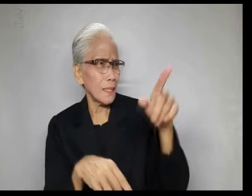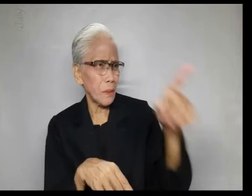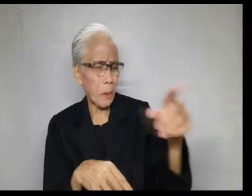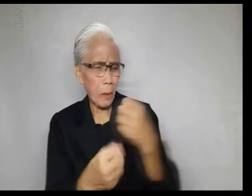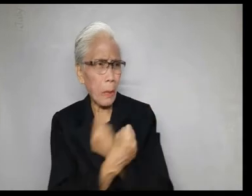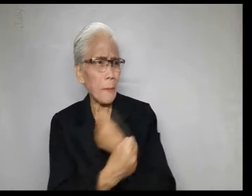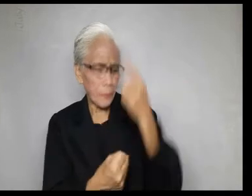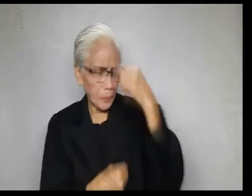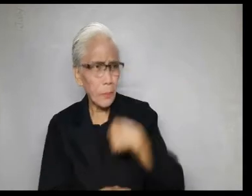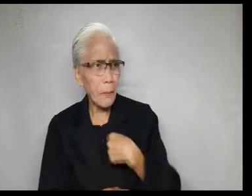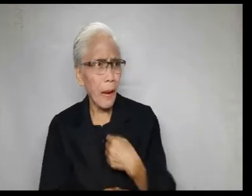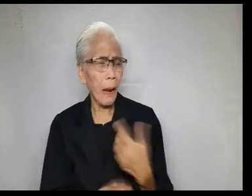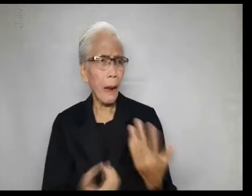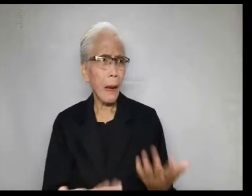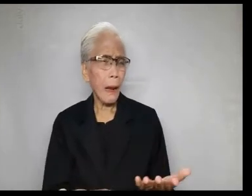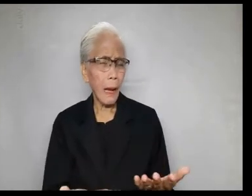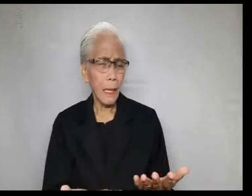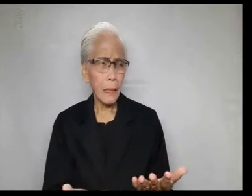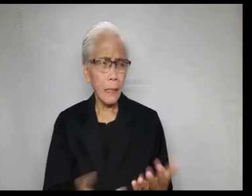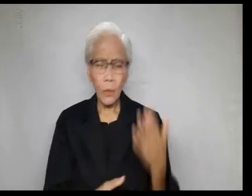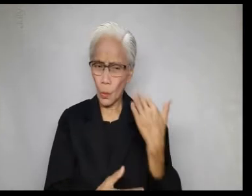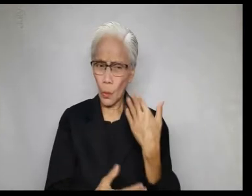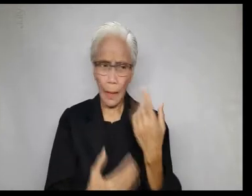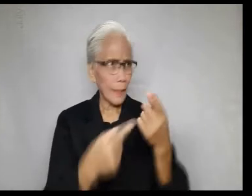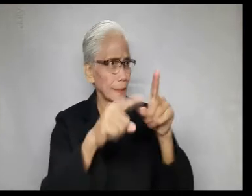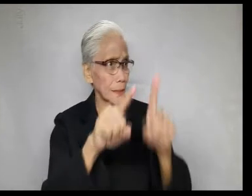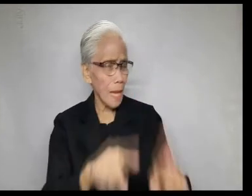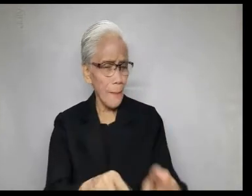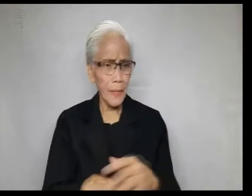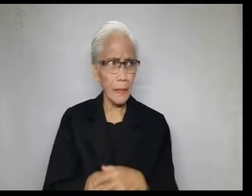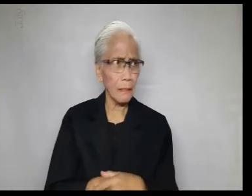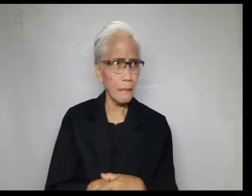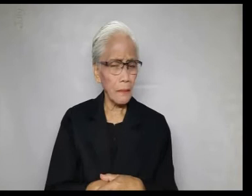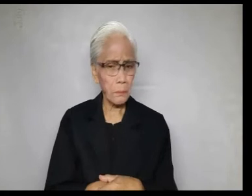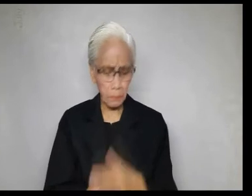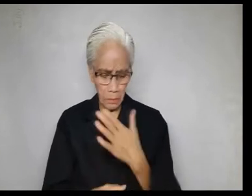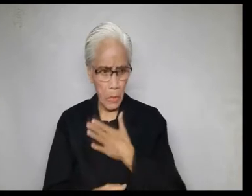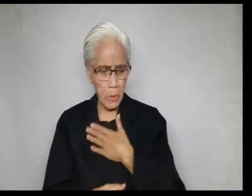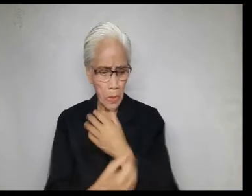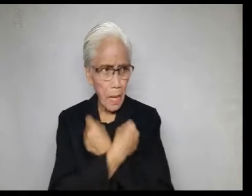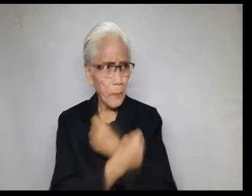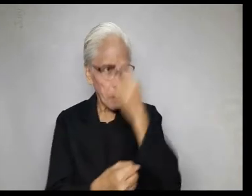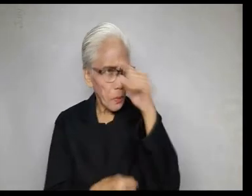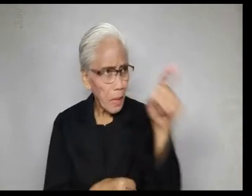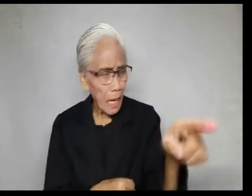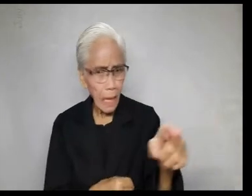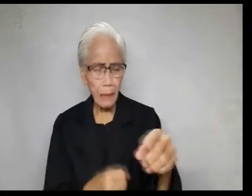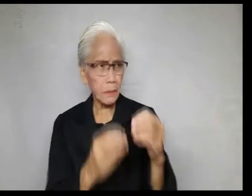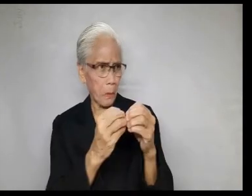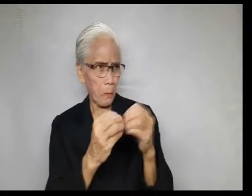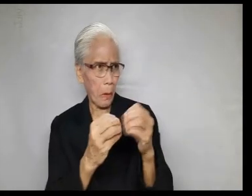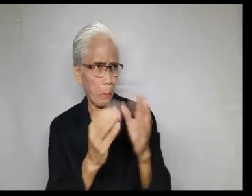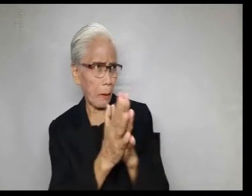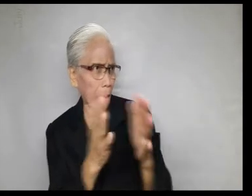Mas iniibig ko siya kaysa sa pag-ibig niya para sa akin. Why does that happen? My love for